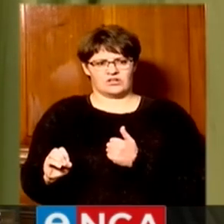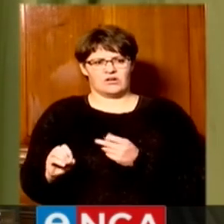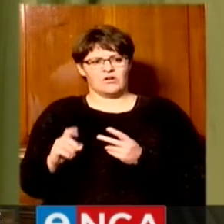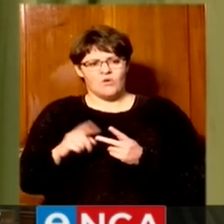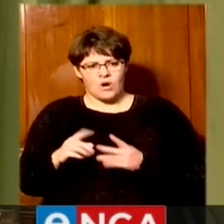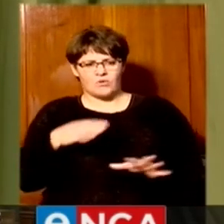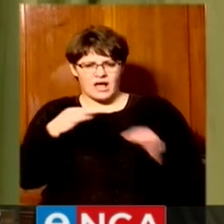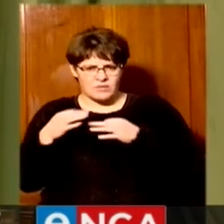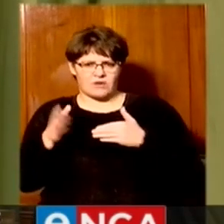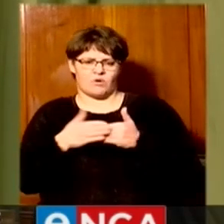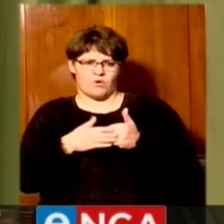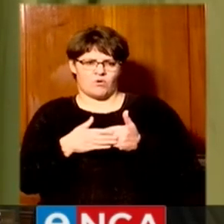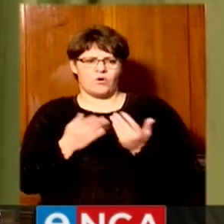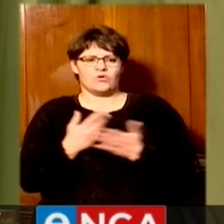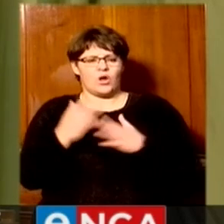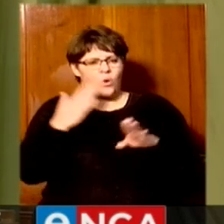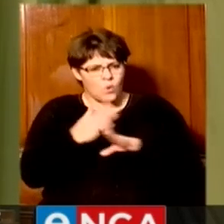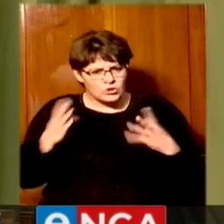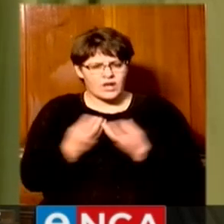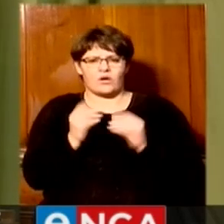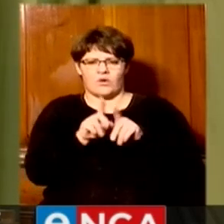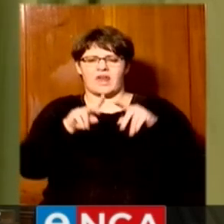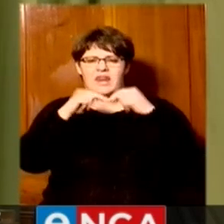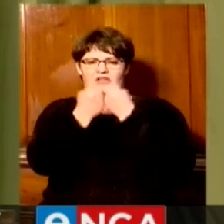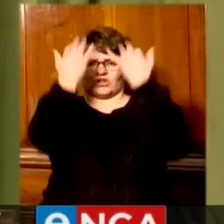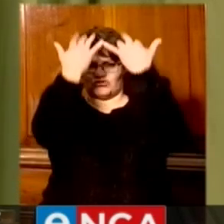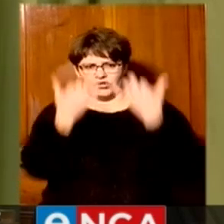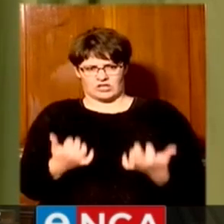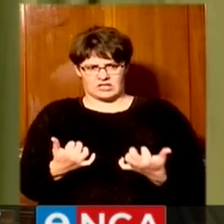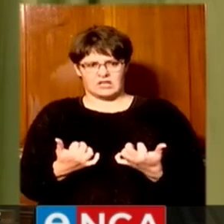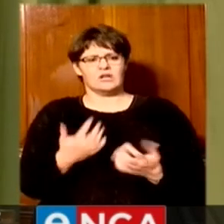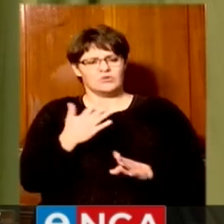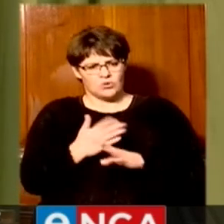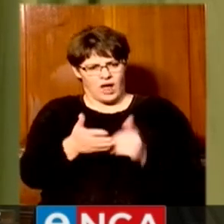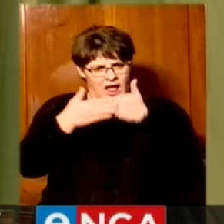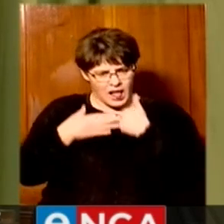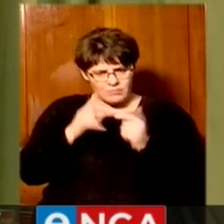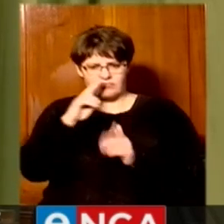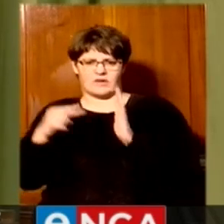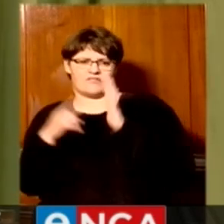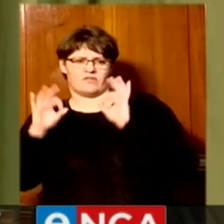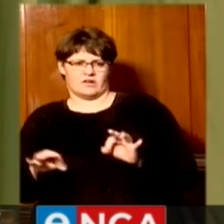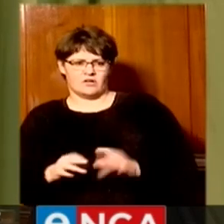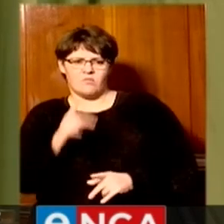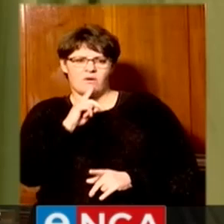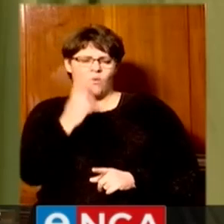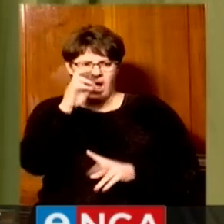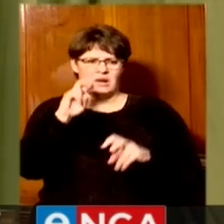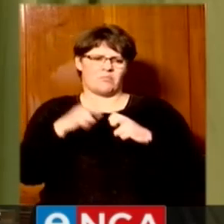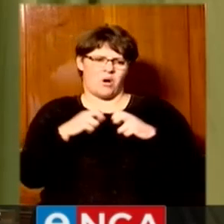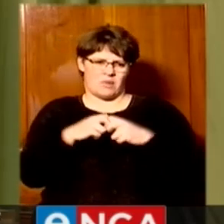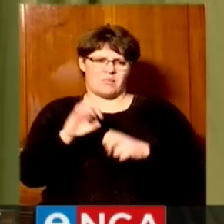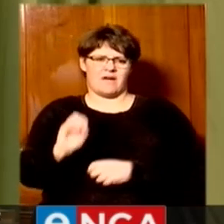manje sesisebenzile kakhulu together with i-National Treasury ukuthi isincedise lapho. Nje into ibisikhalisa kakhulu kube